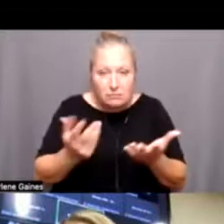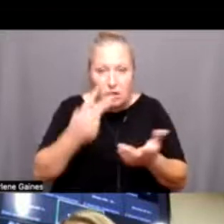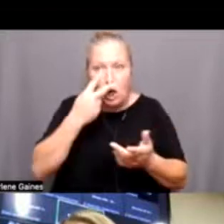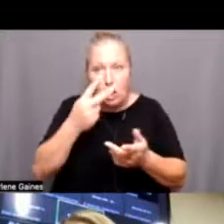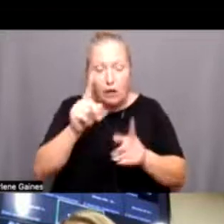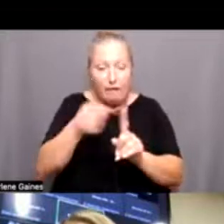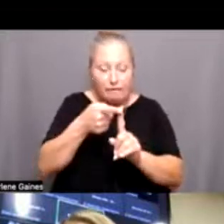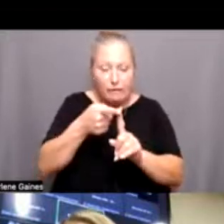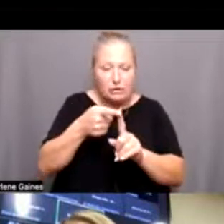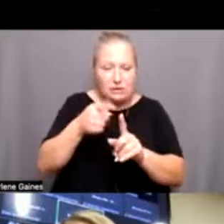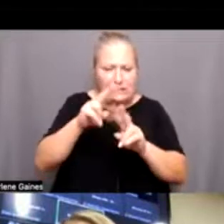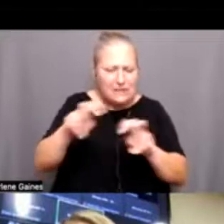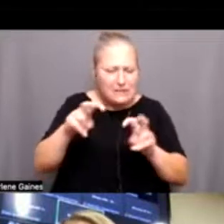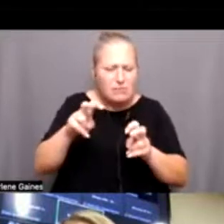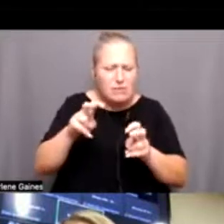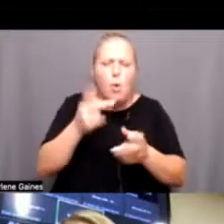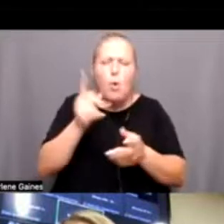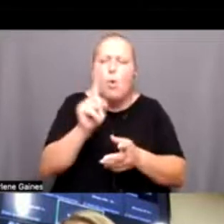assessment, what are we comparing that to?